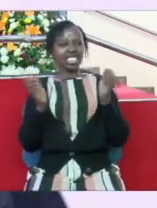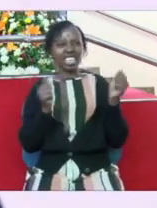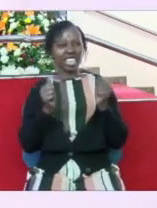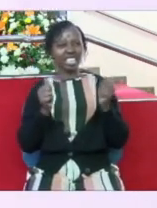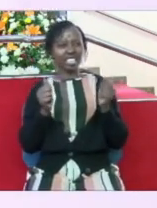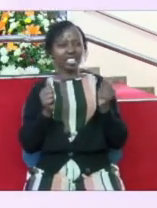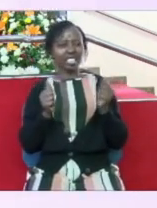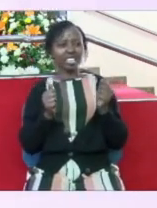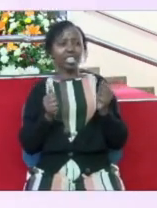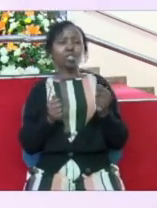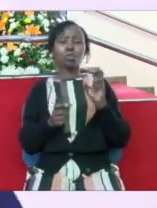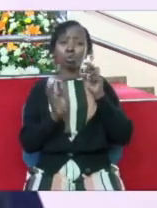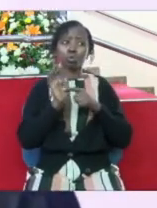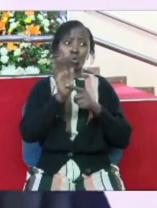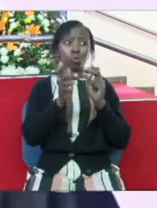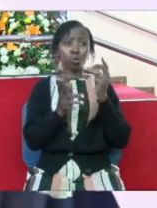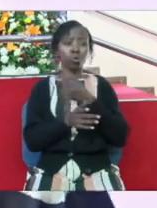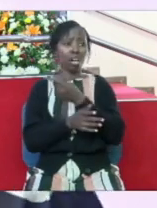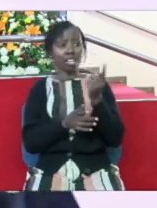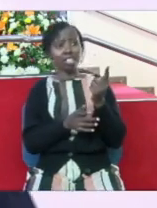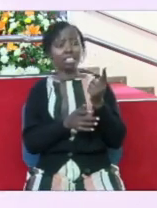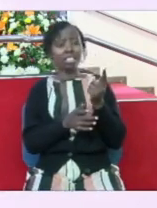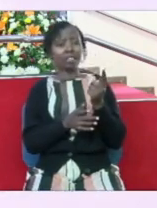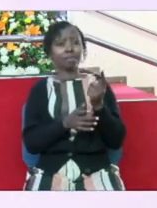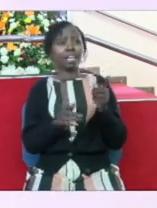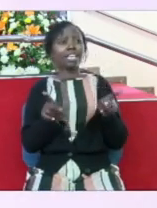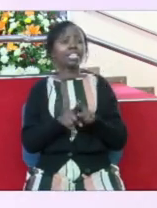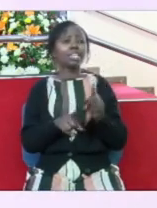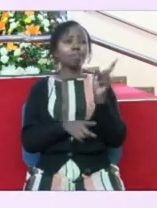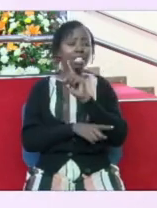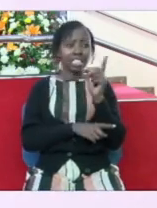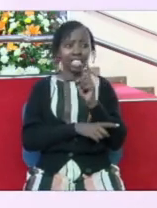of the things that we were given as warnings, that when you start seeing